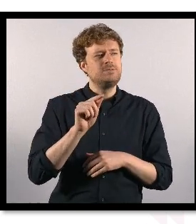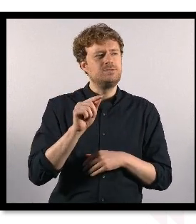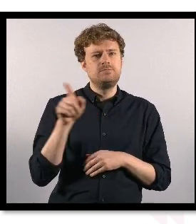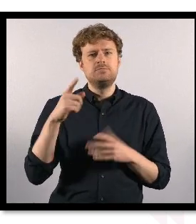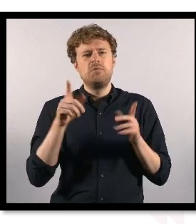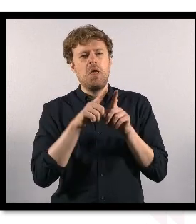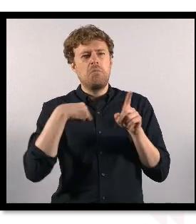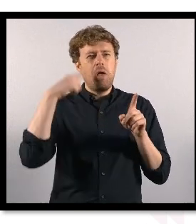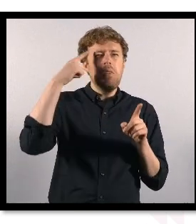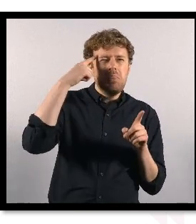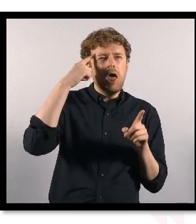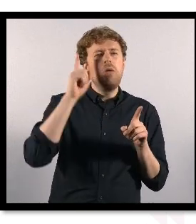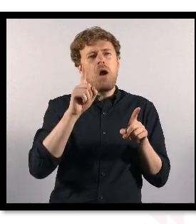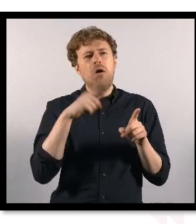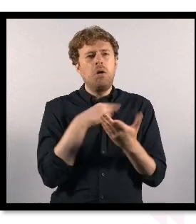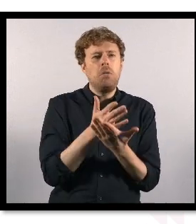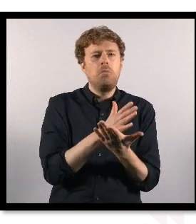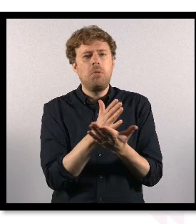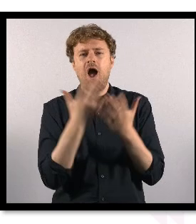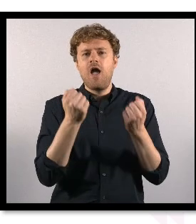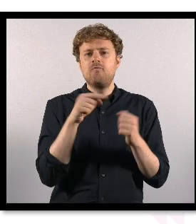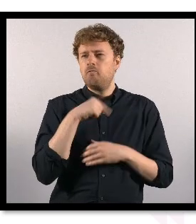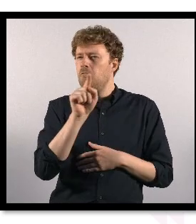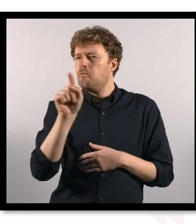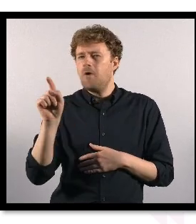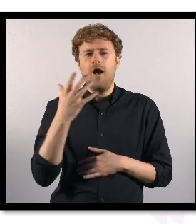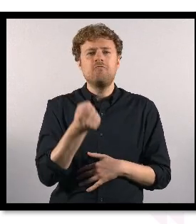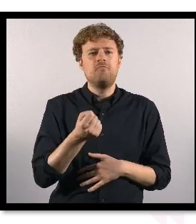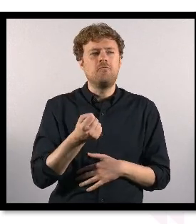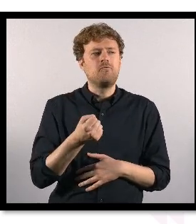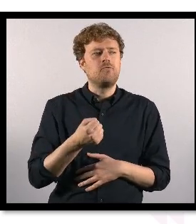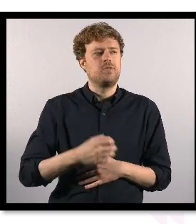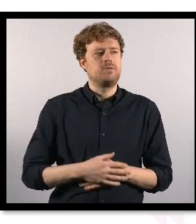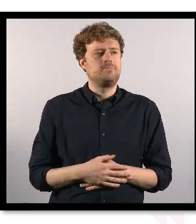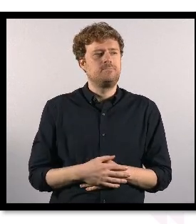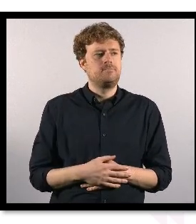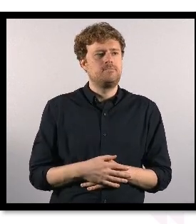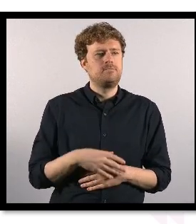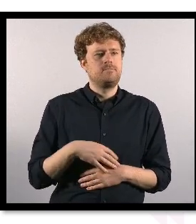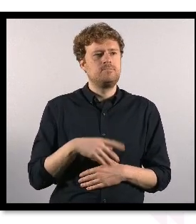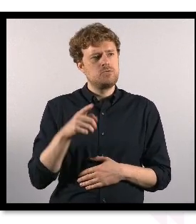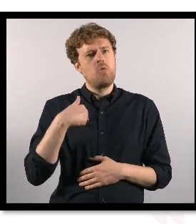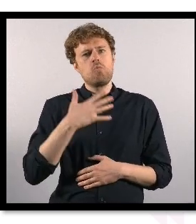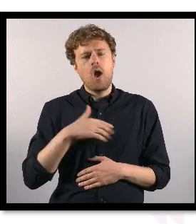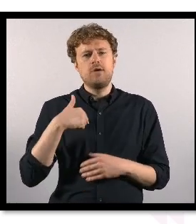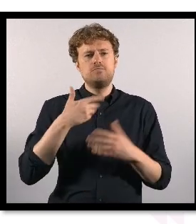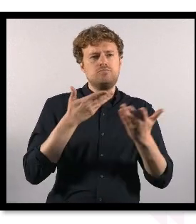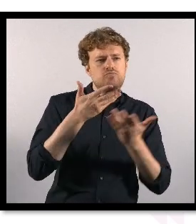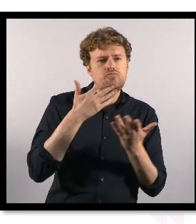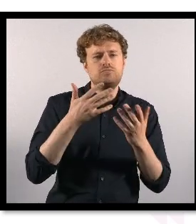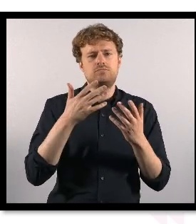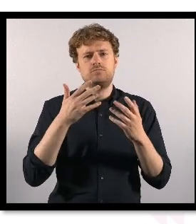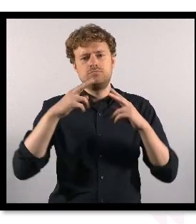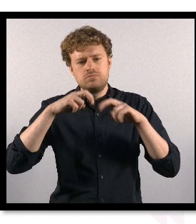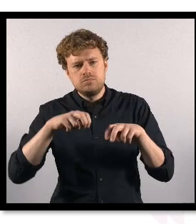is there information you think that is missing regarding the meaning of each level? And we got really, really interesting replies. As you